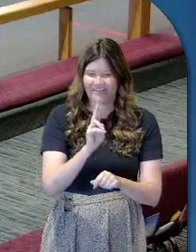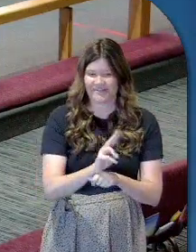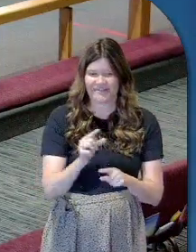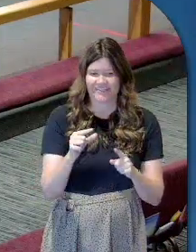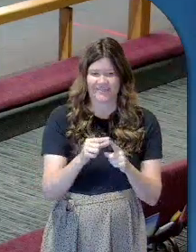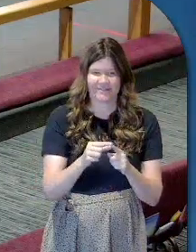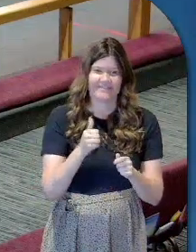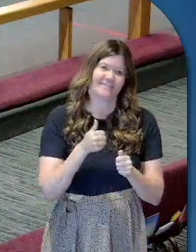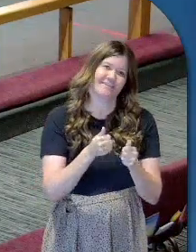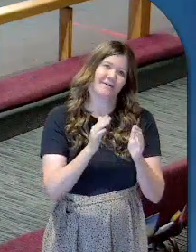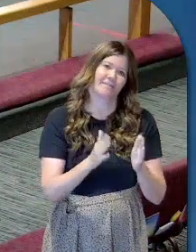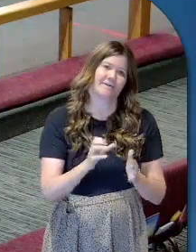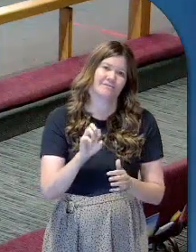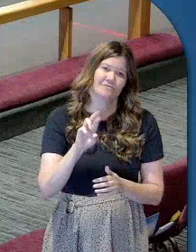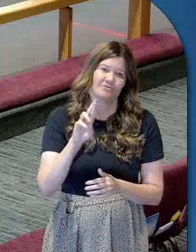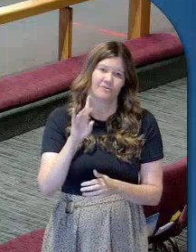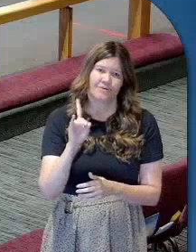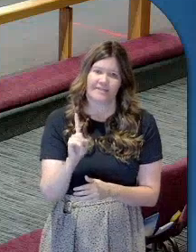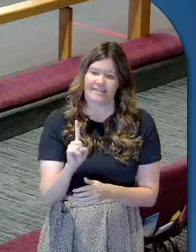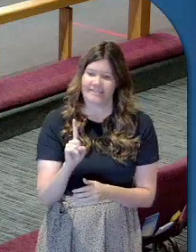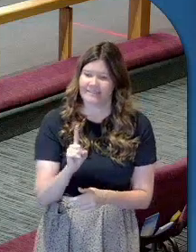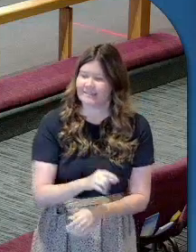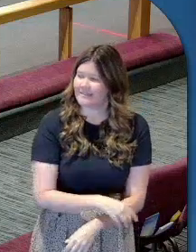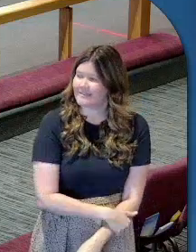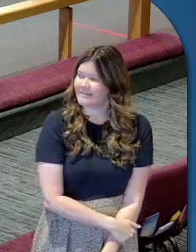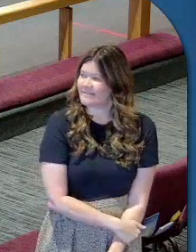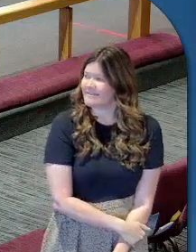of the Apostles' Creed.